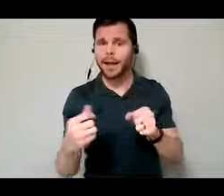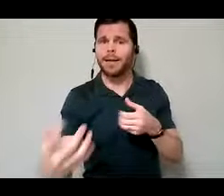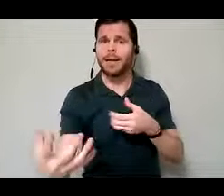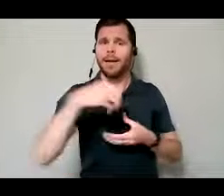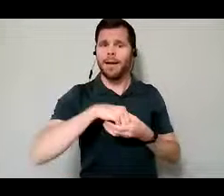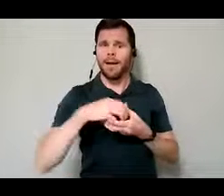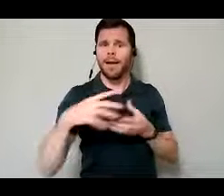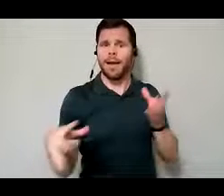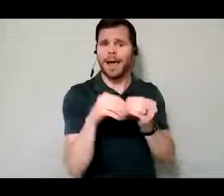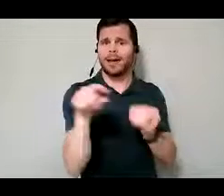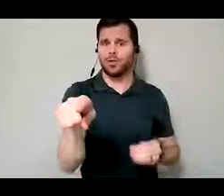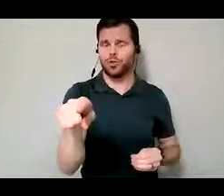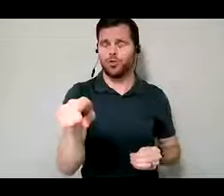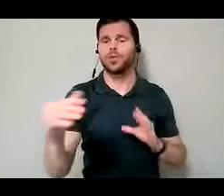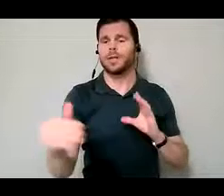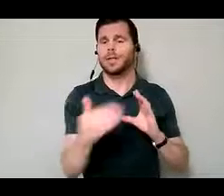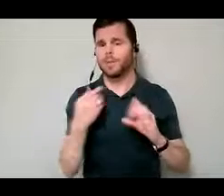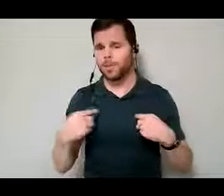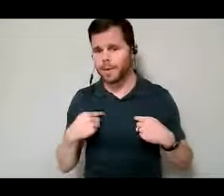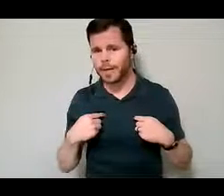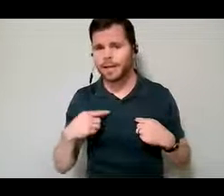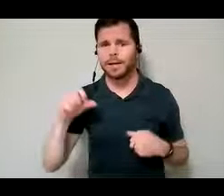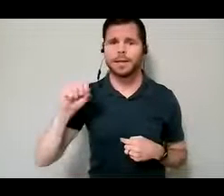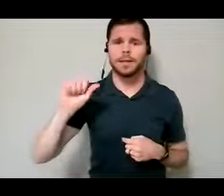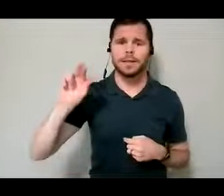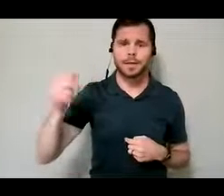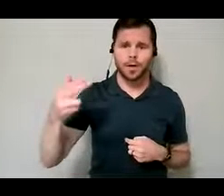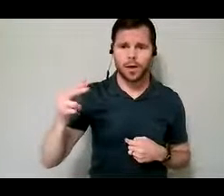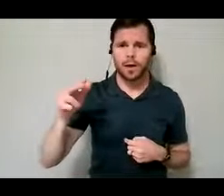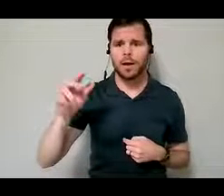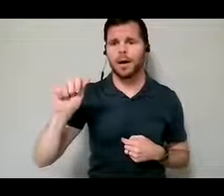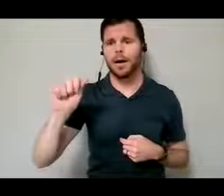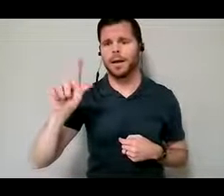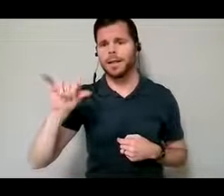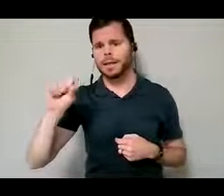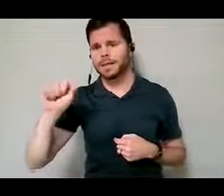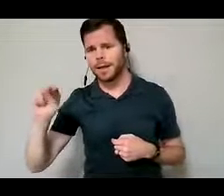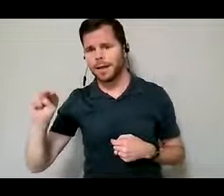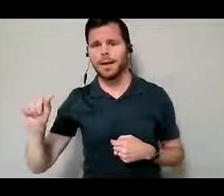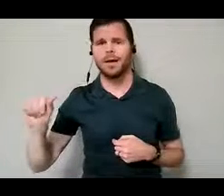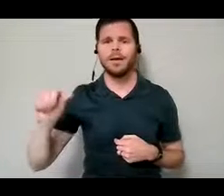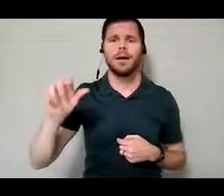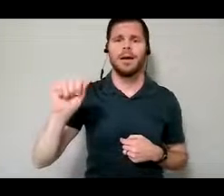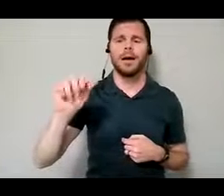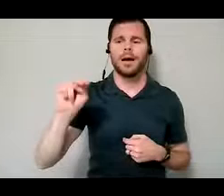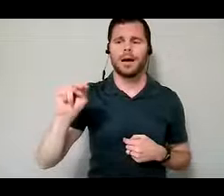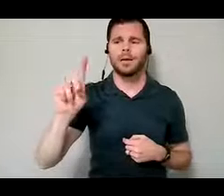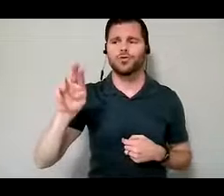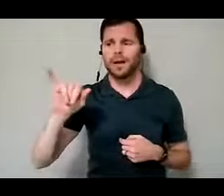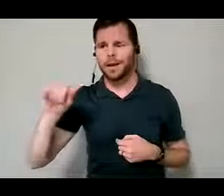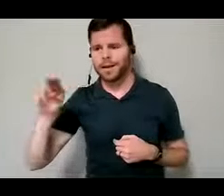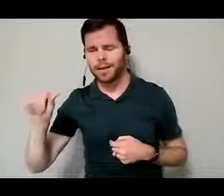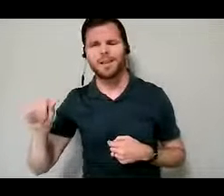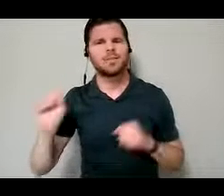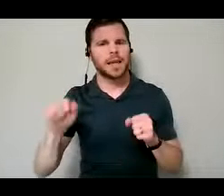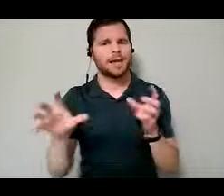just send us an email, either myself, Alyssa, or Andriana, and we can get you added on into the Nearpod platform. We just need to kind of check